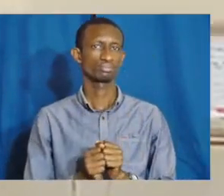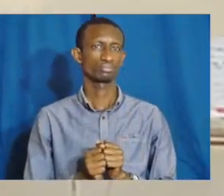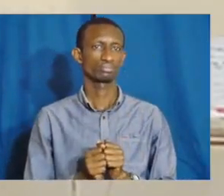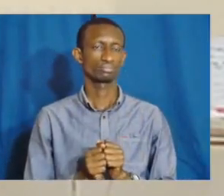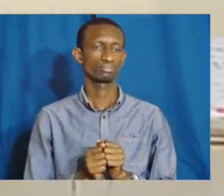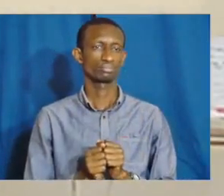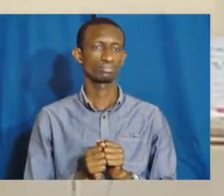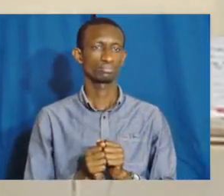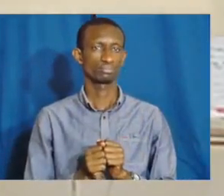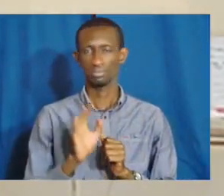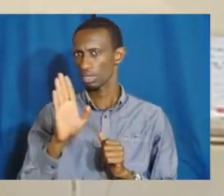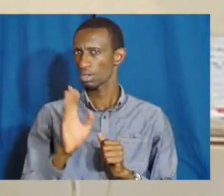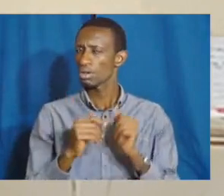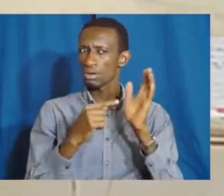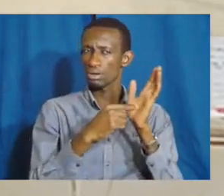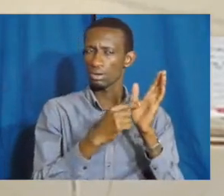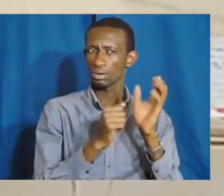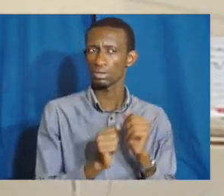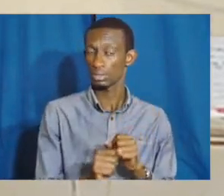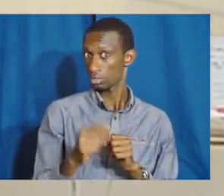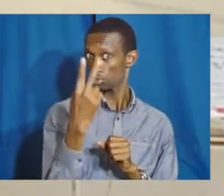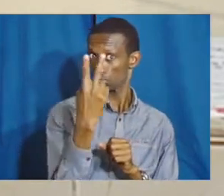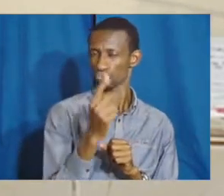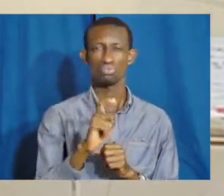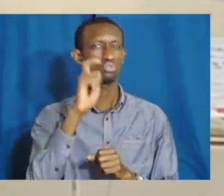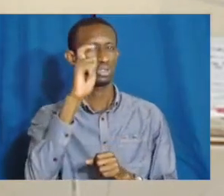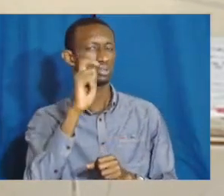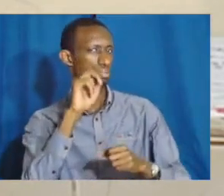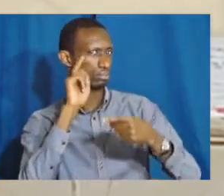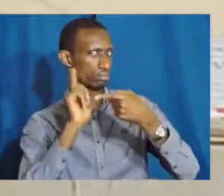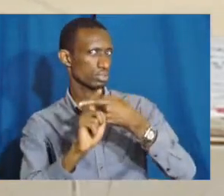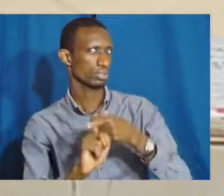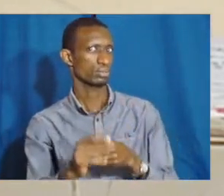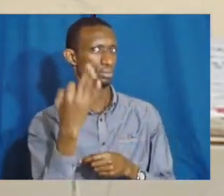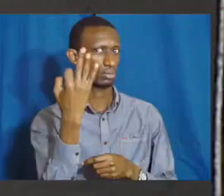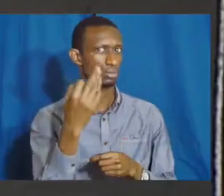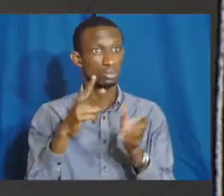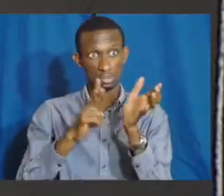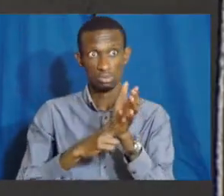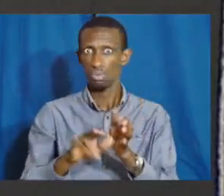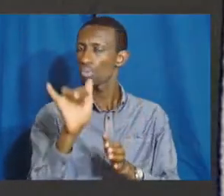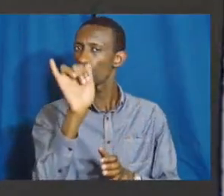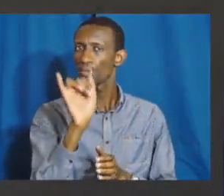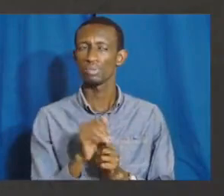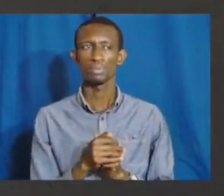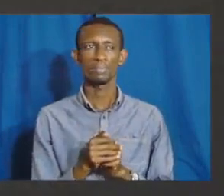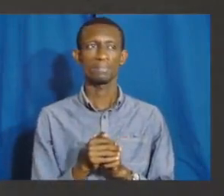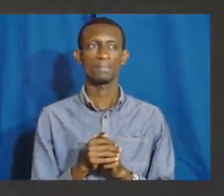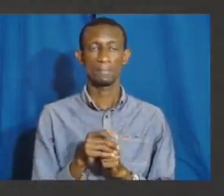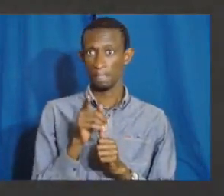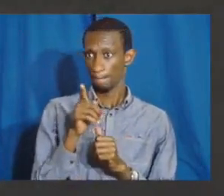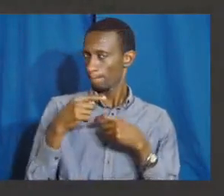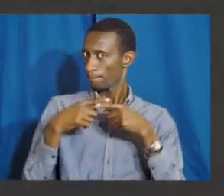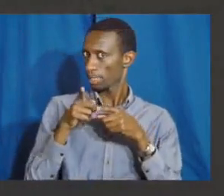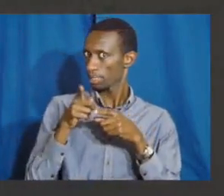Given, for example, 2x plus 3 equals y, and you are told